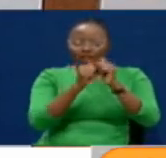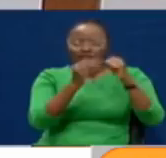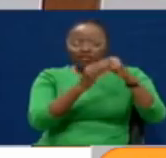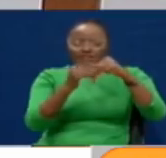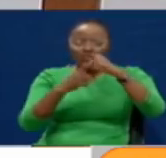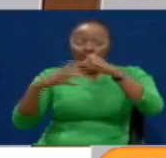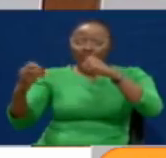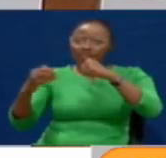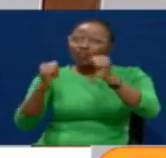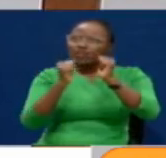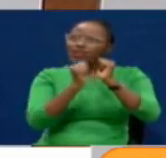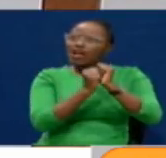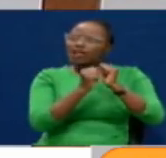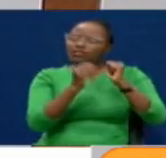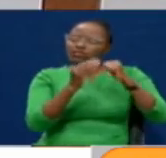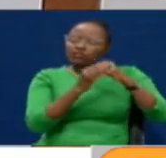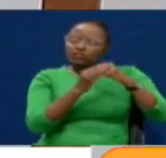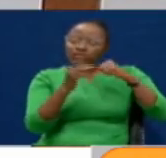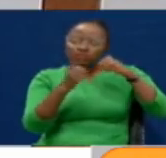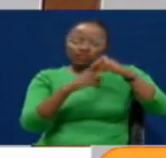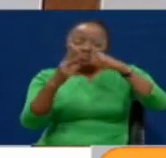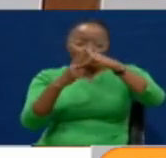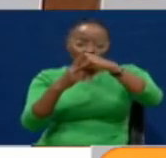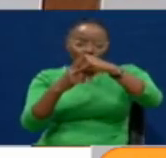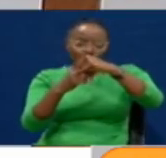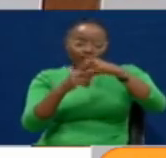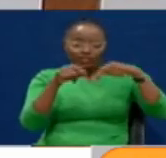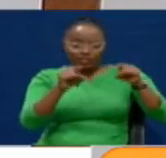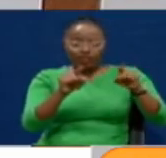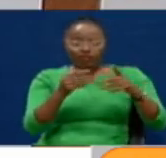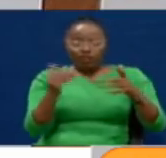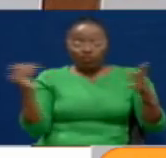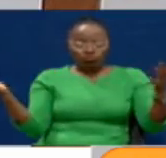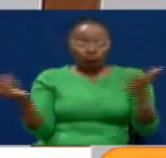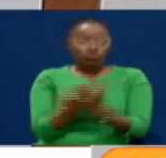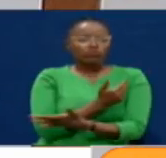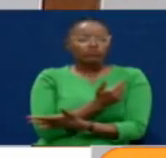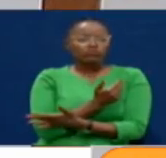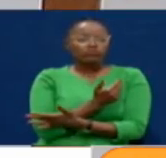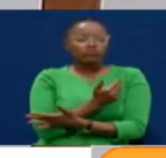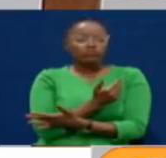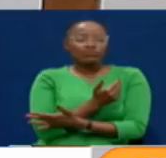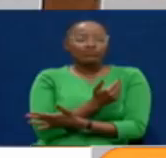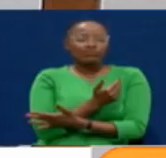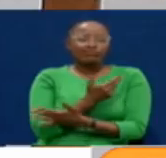In 1967, he had to do away with,